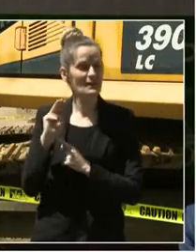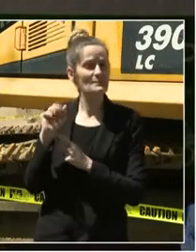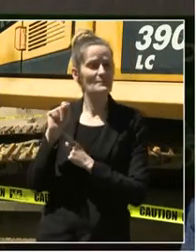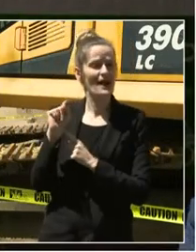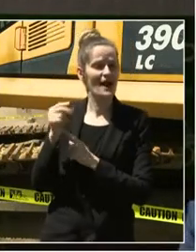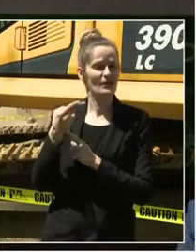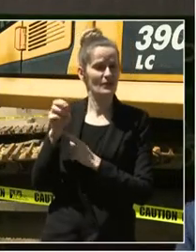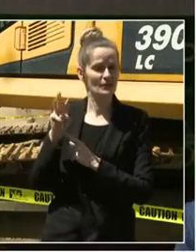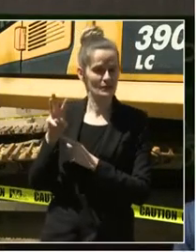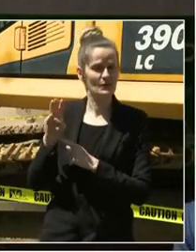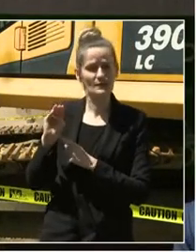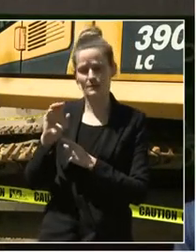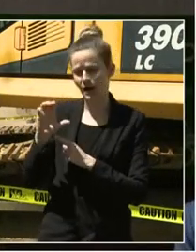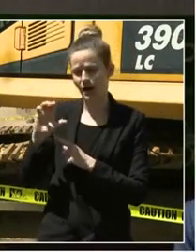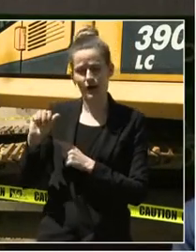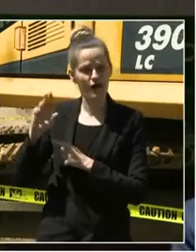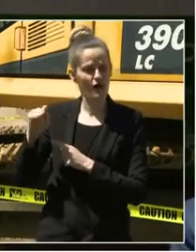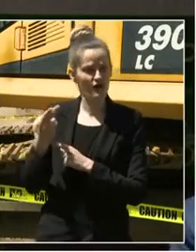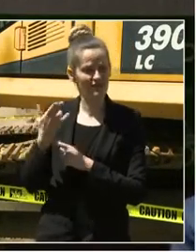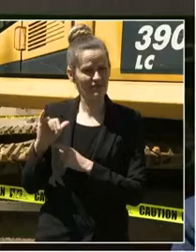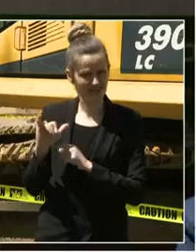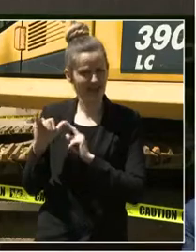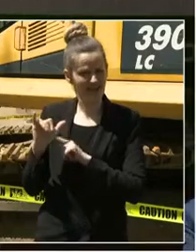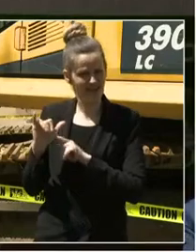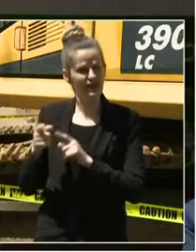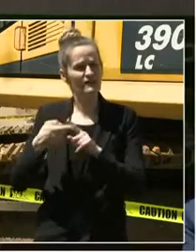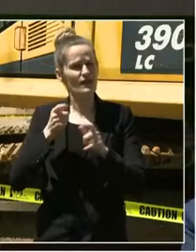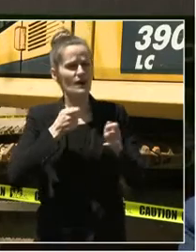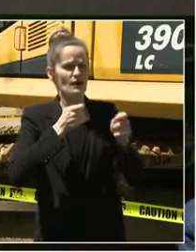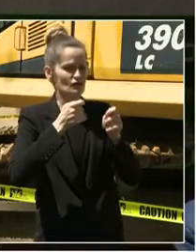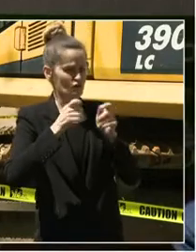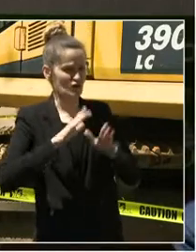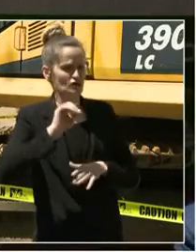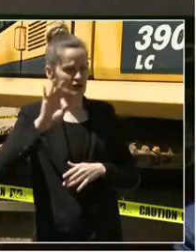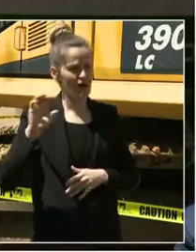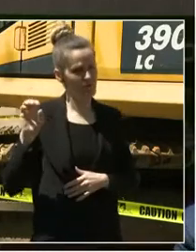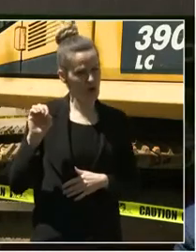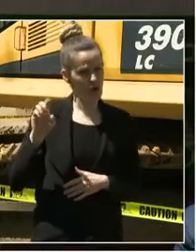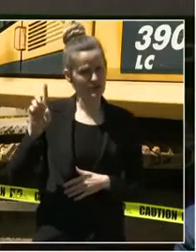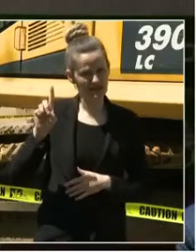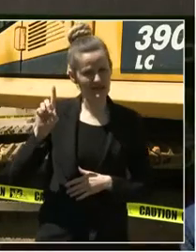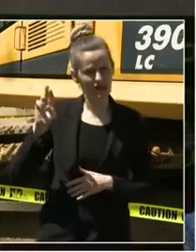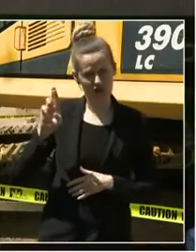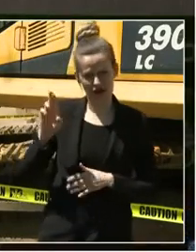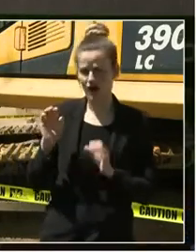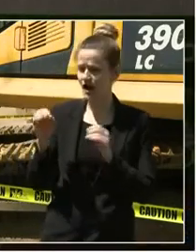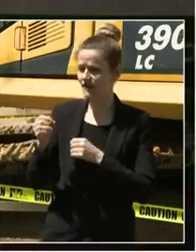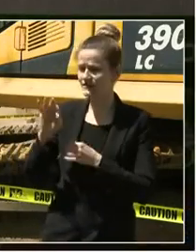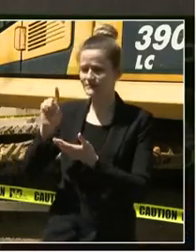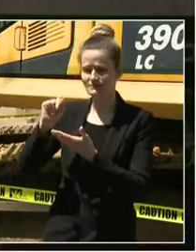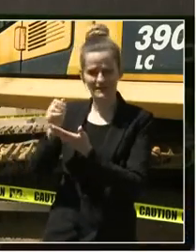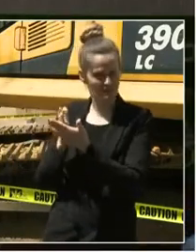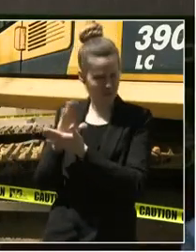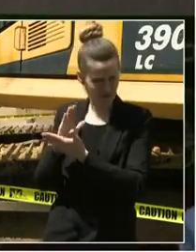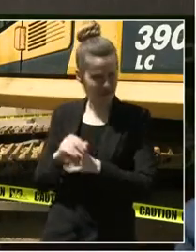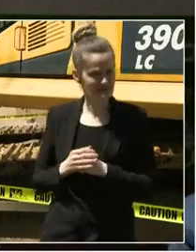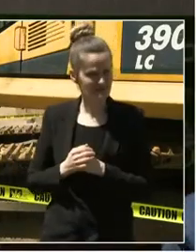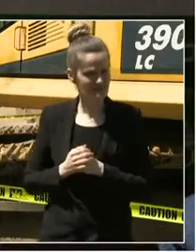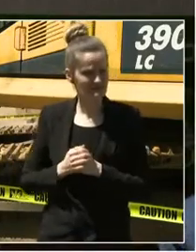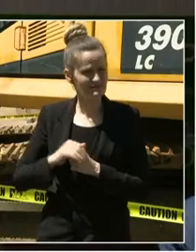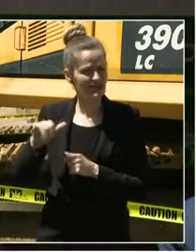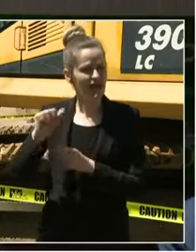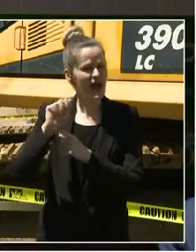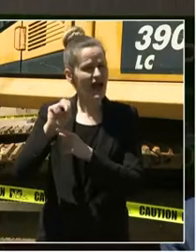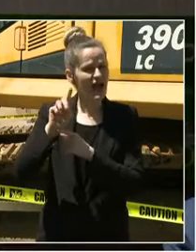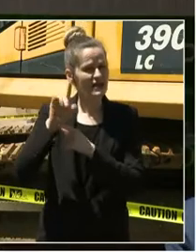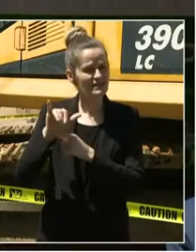director of the Office of Disability Rights. Thank you, Matthew, right at the front. Andy Reese, the director of DDS.